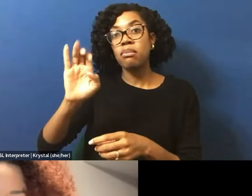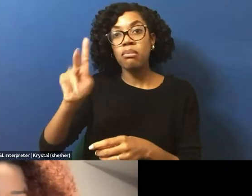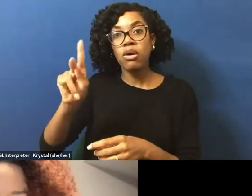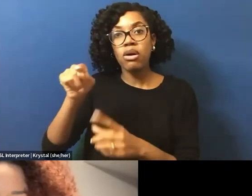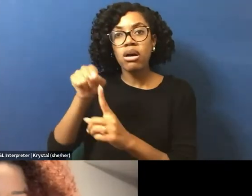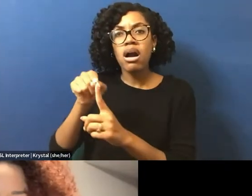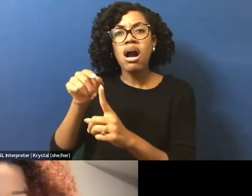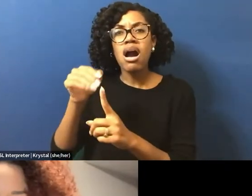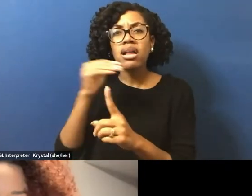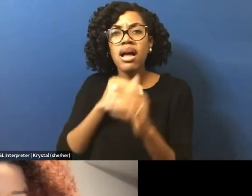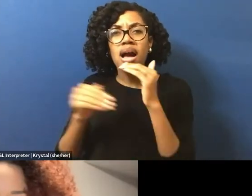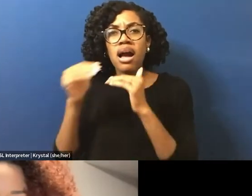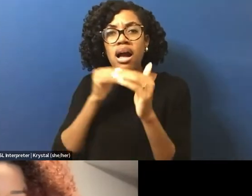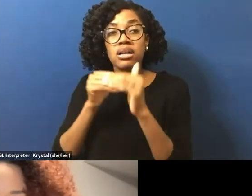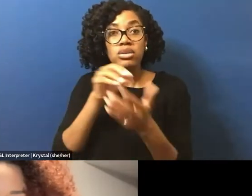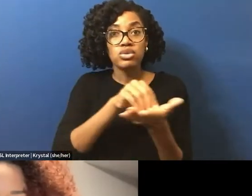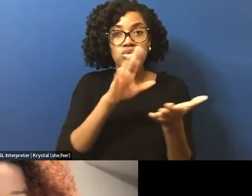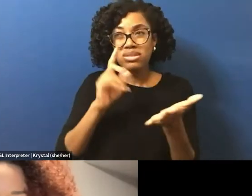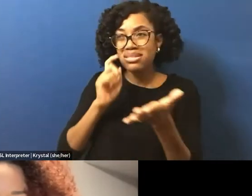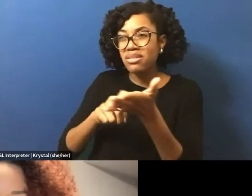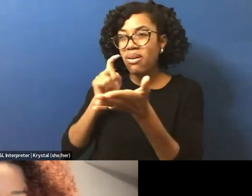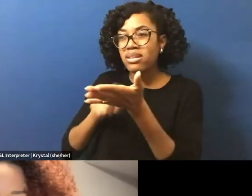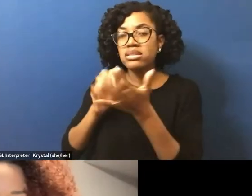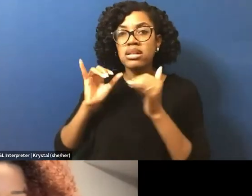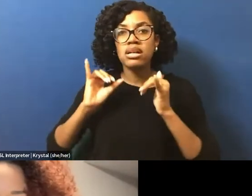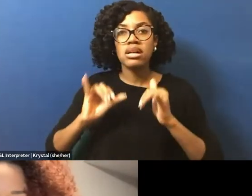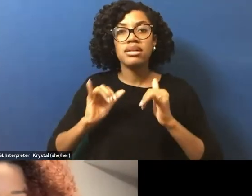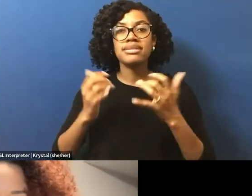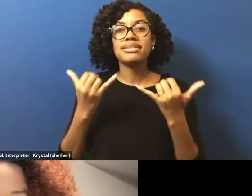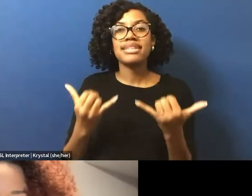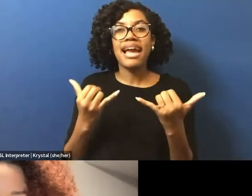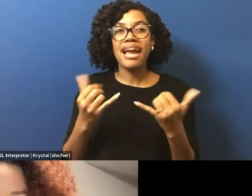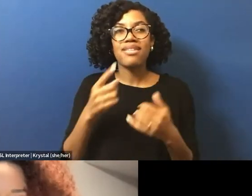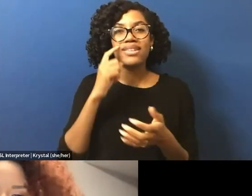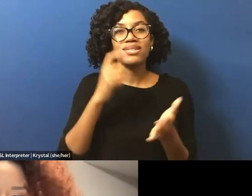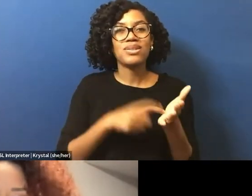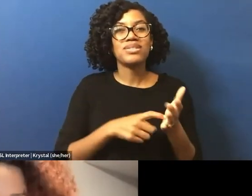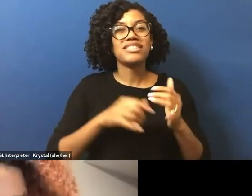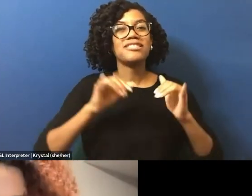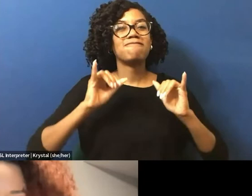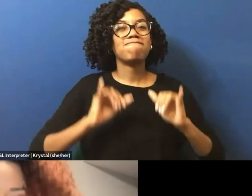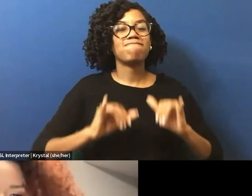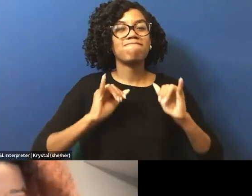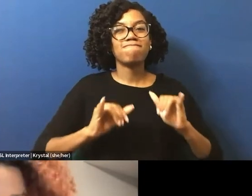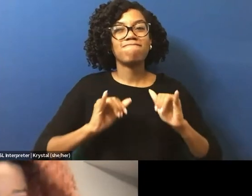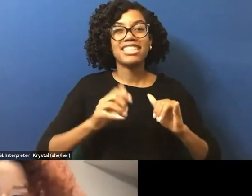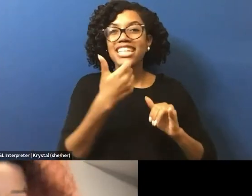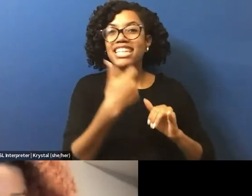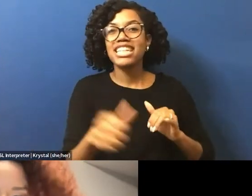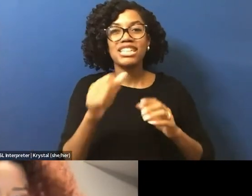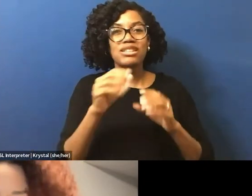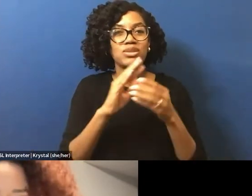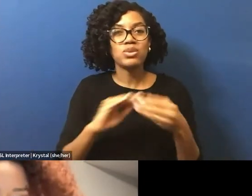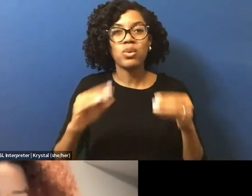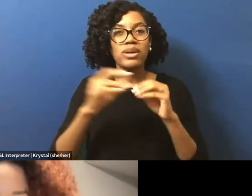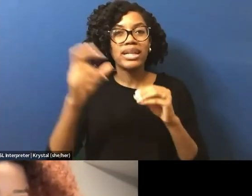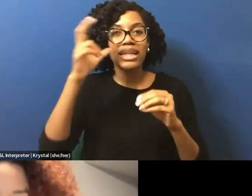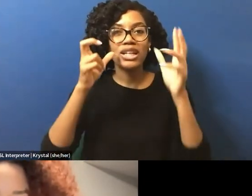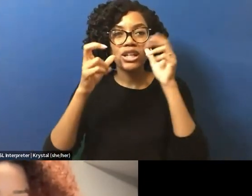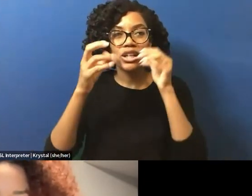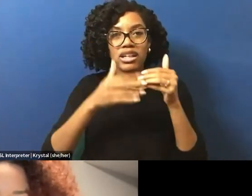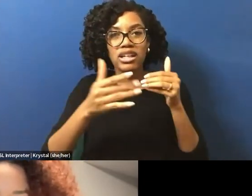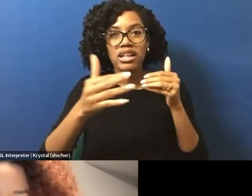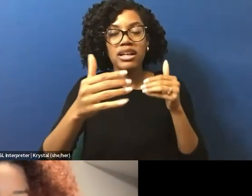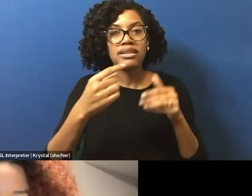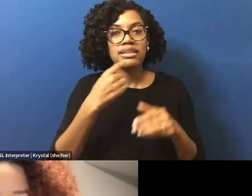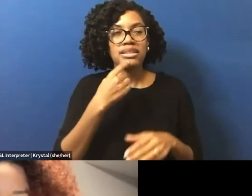break those things down, you get different kind of race glass and gender glasses, which they see everything. And sometimes they even come back to me and tell me